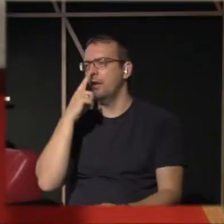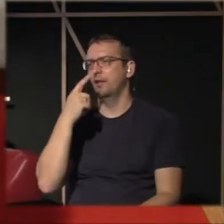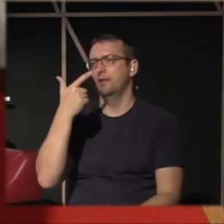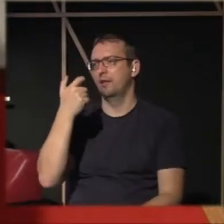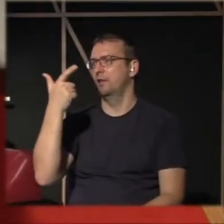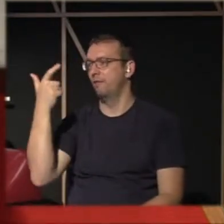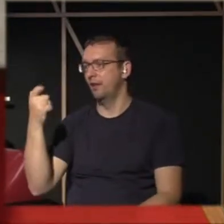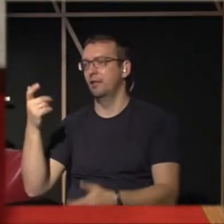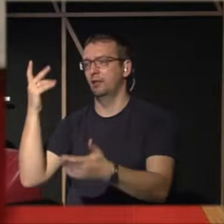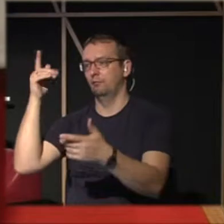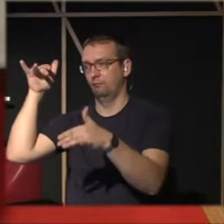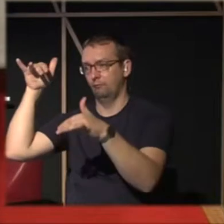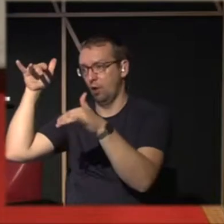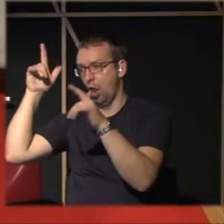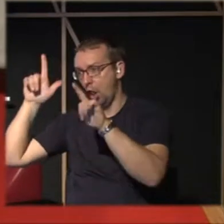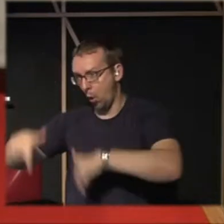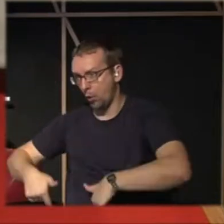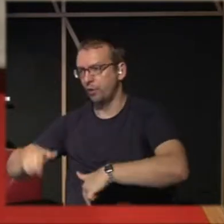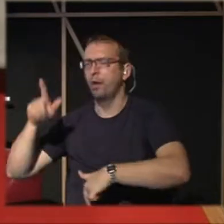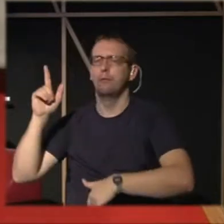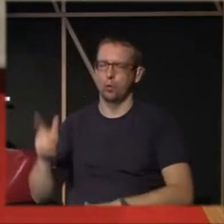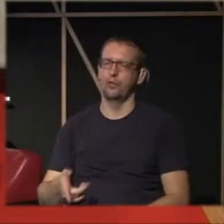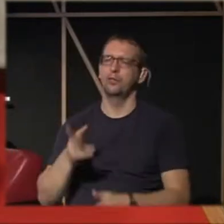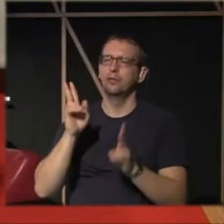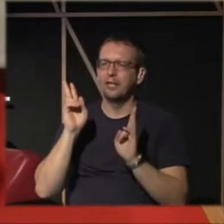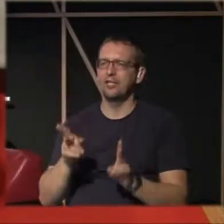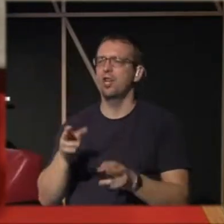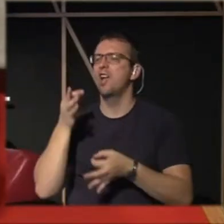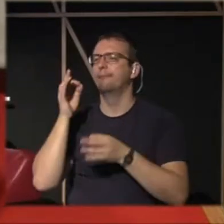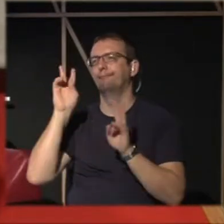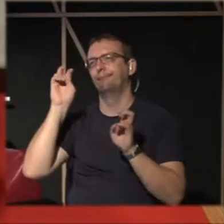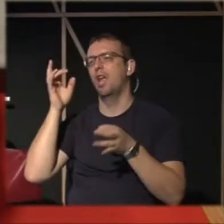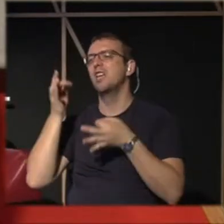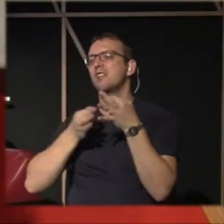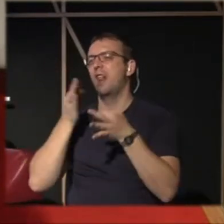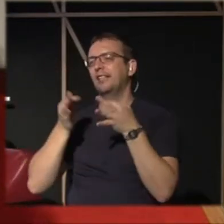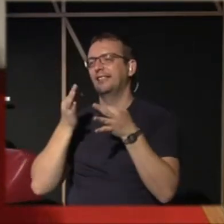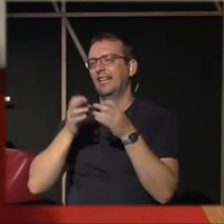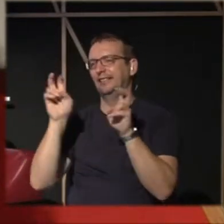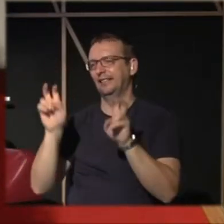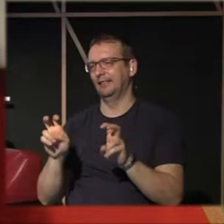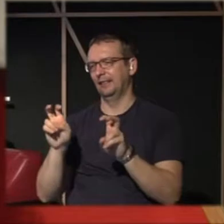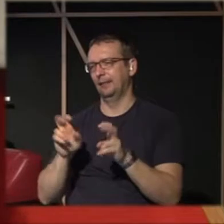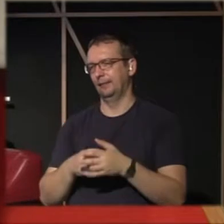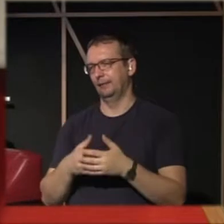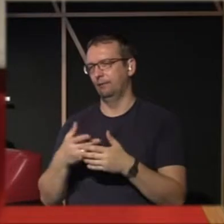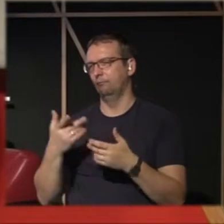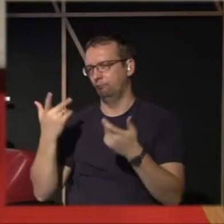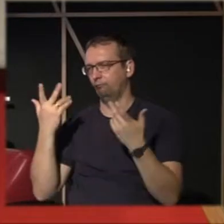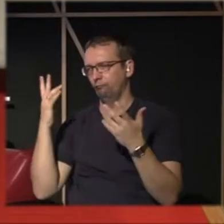this takes time and investment, and I don't know how much and how far we can